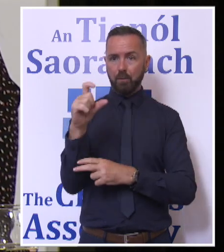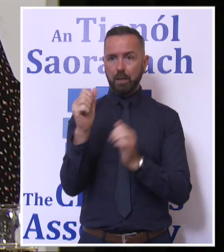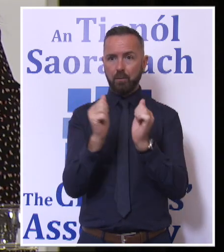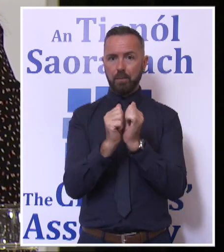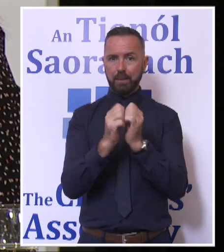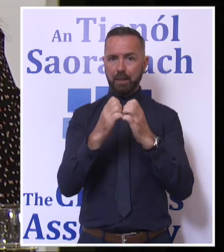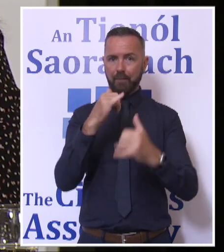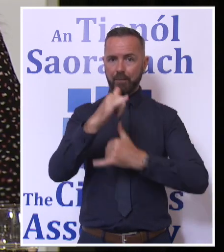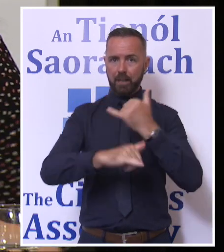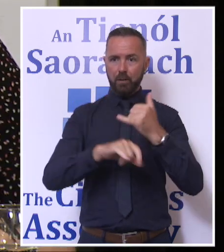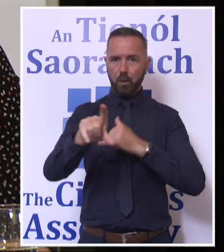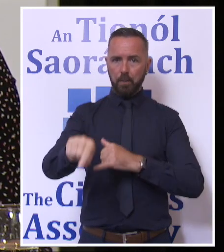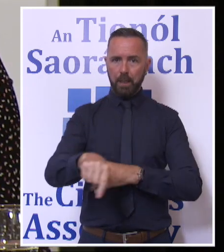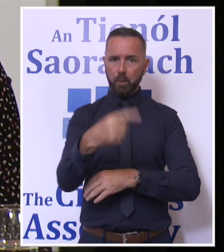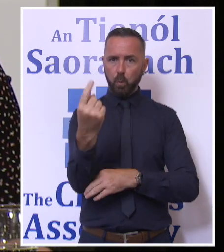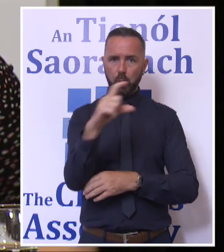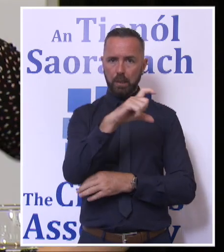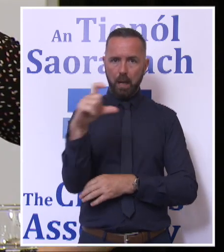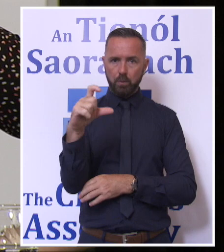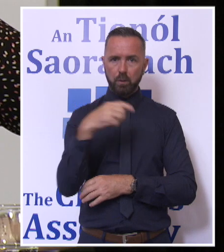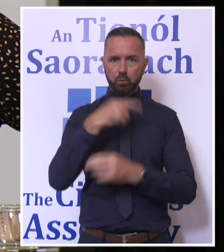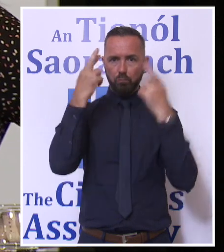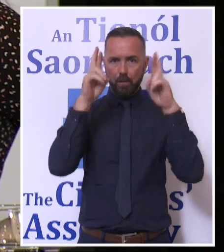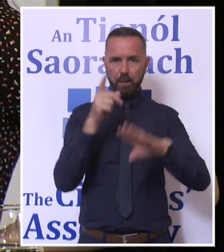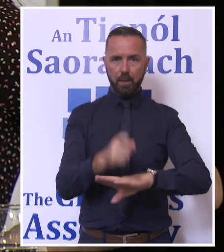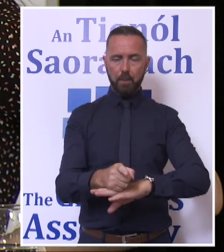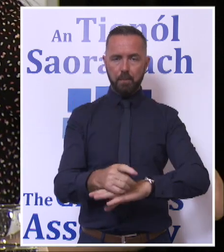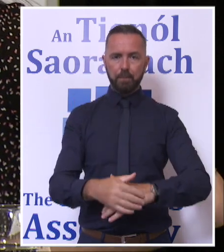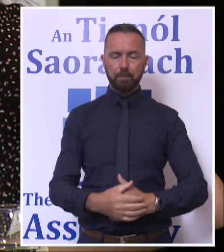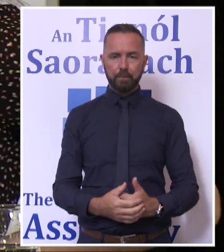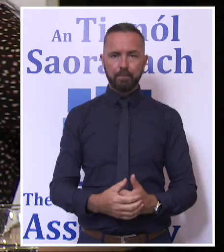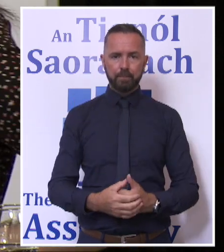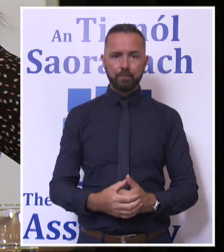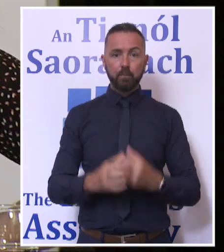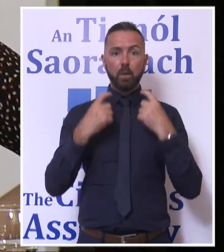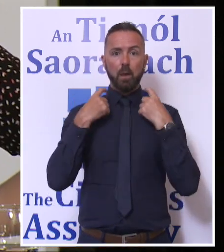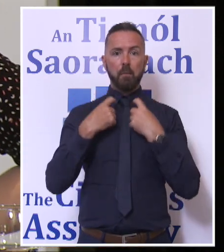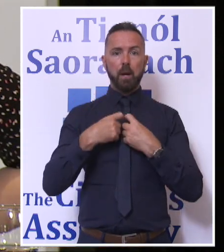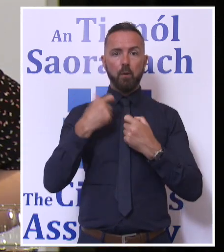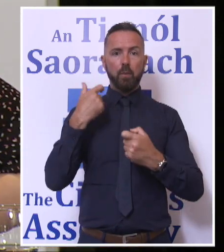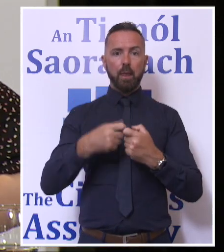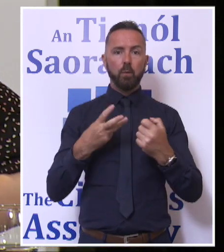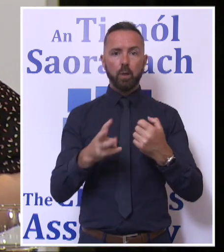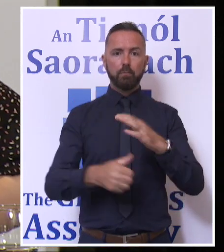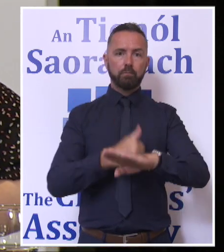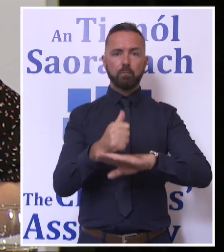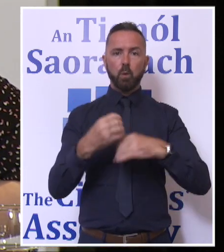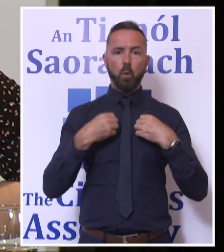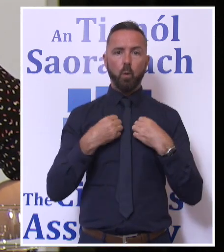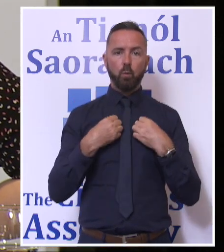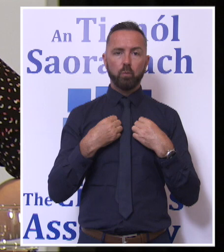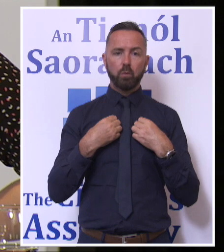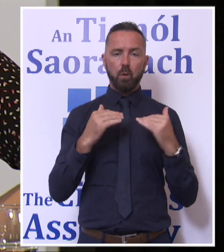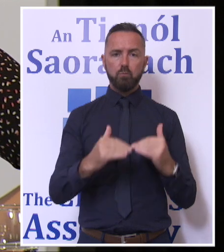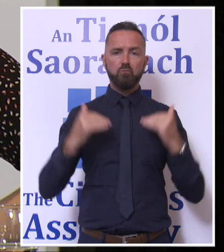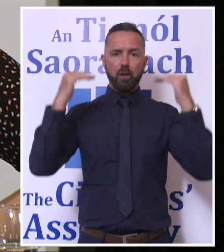serving councillors to chair the council and represent them. The mayor will generally kind of set out their own priorities then for the year and